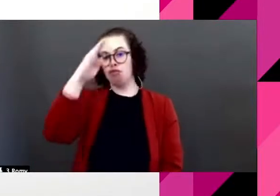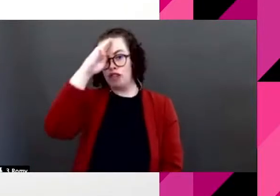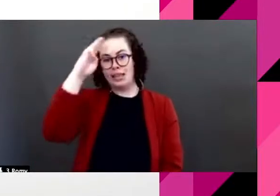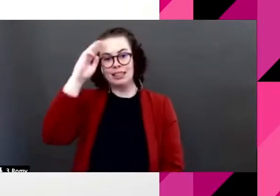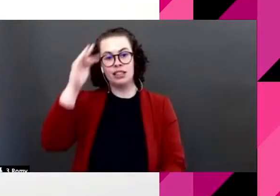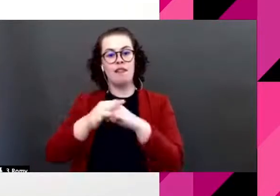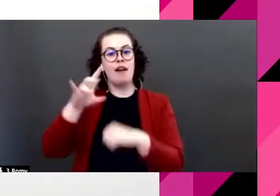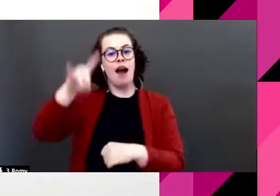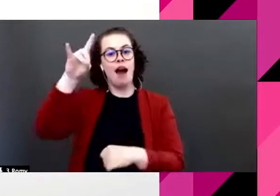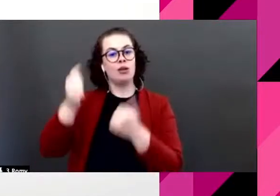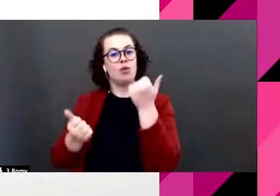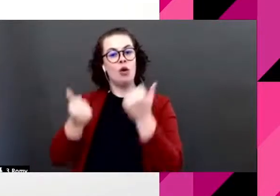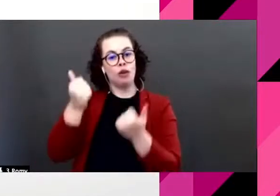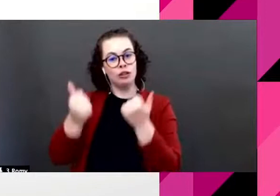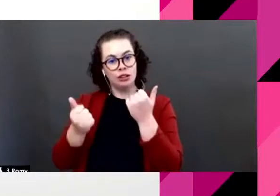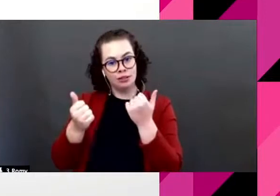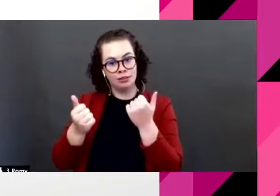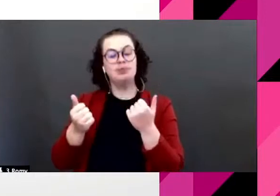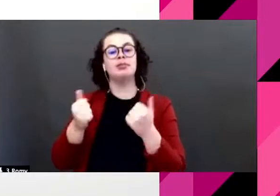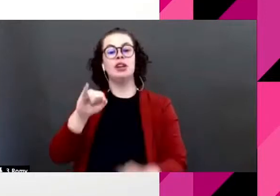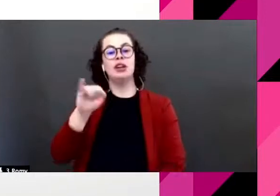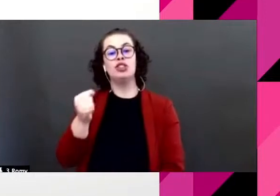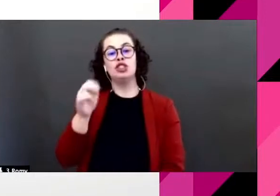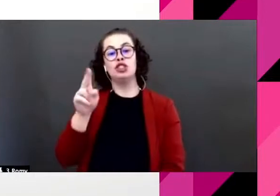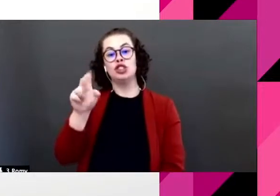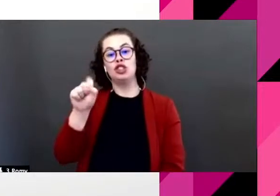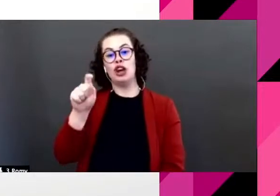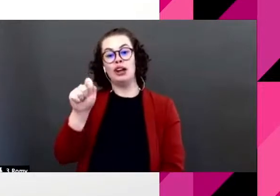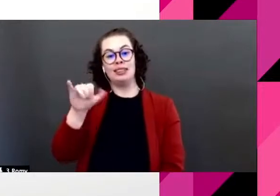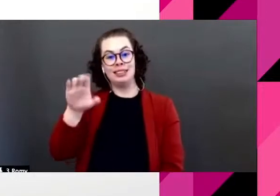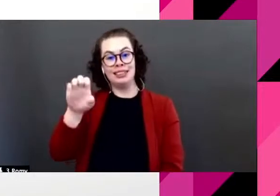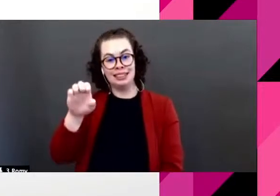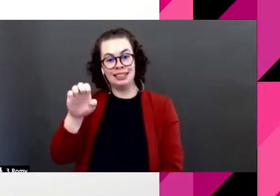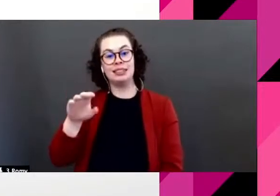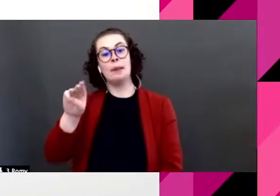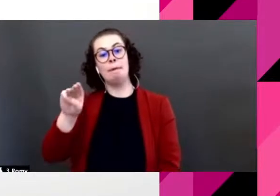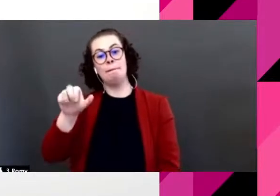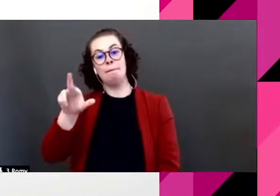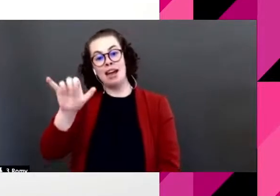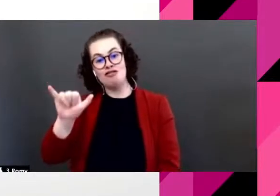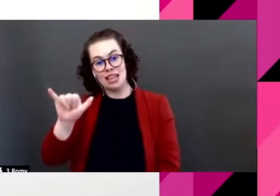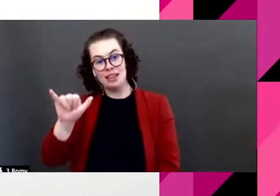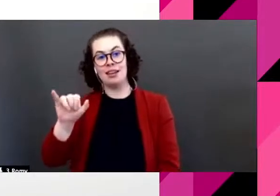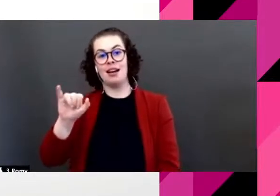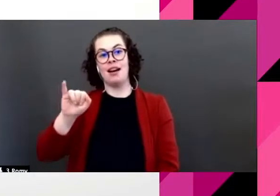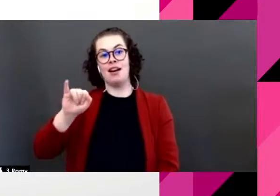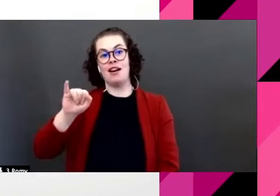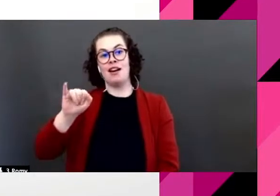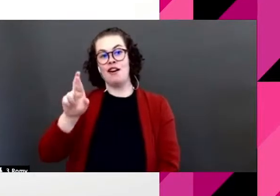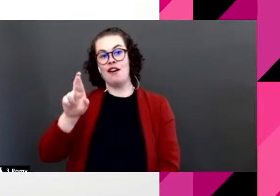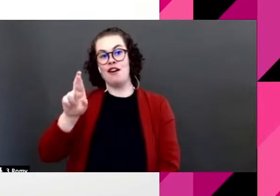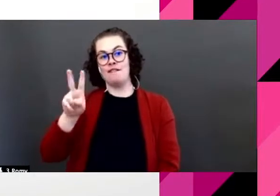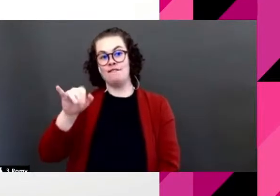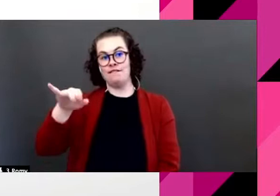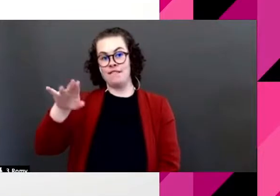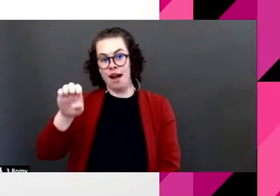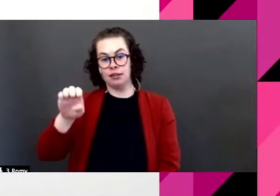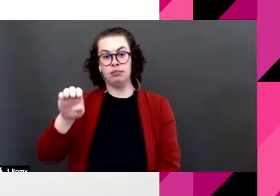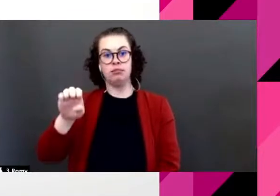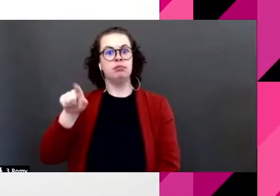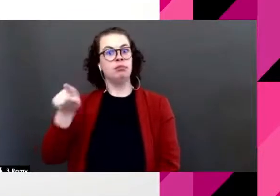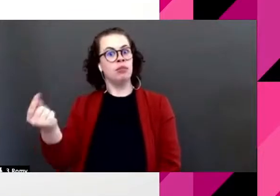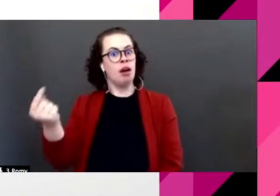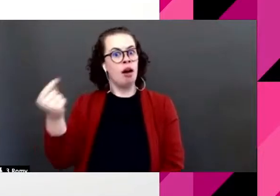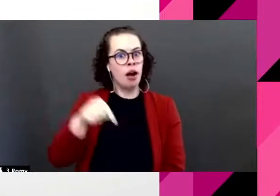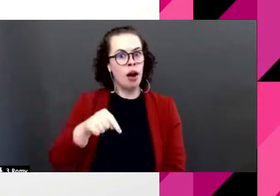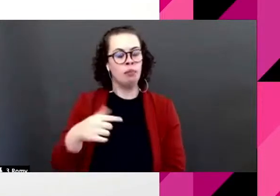Court, Ms. Justice Mary Irvine. And we are deeply honoured that Justice Irvine has agreed to share some of